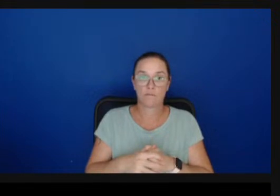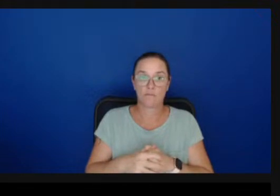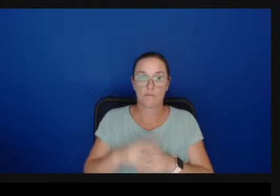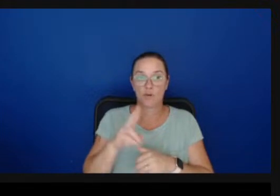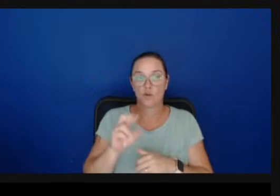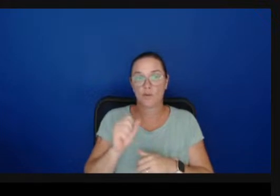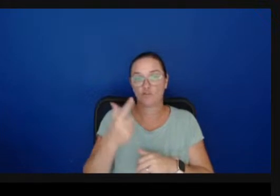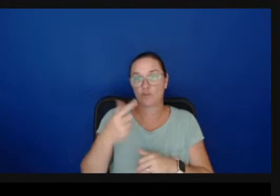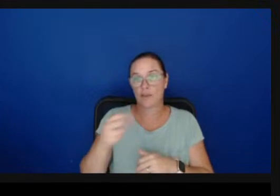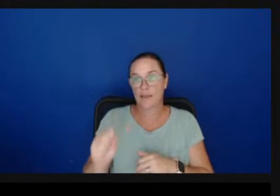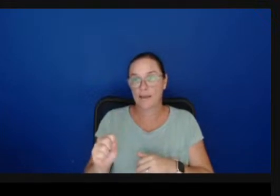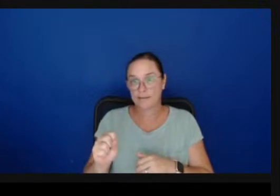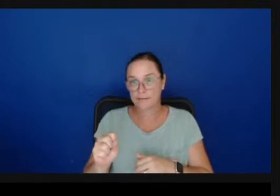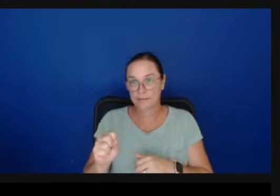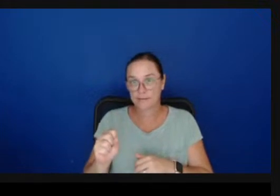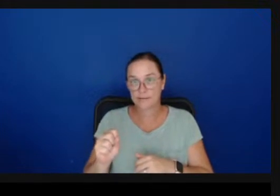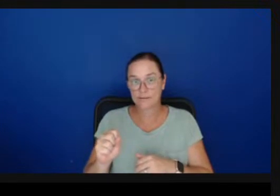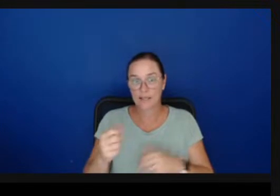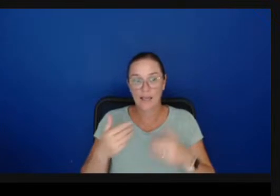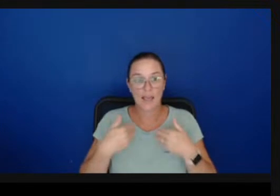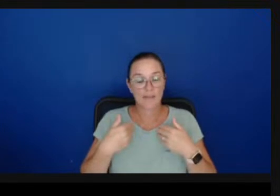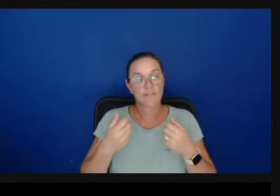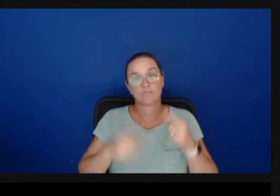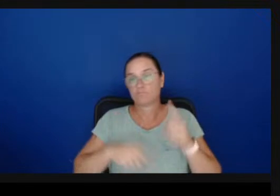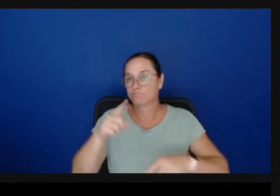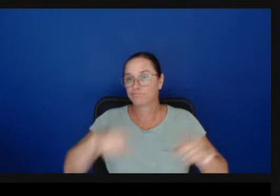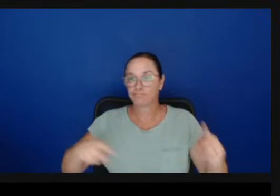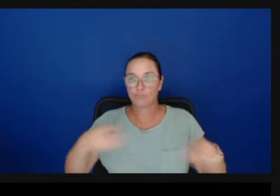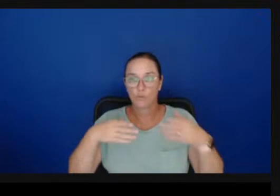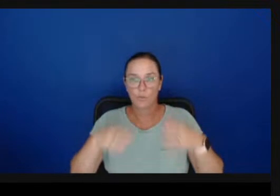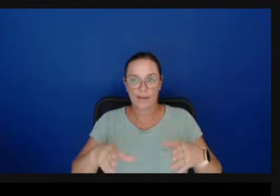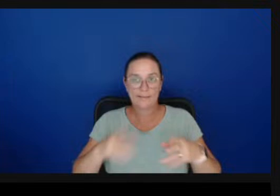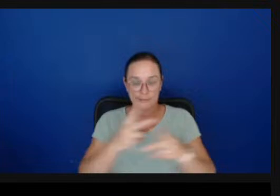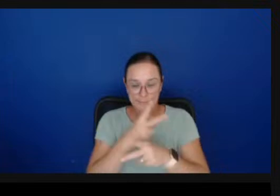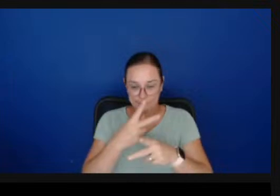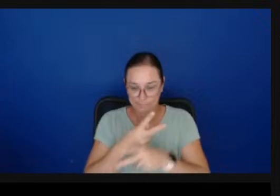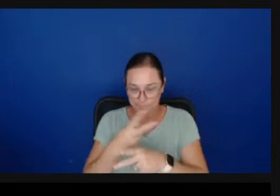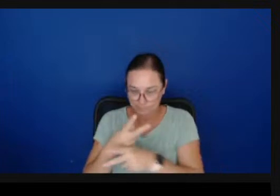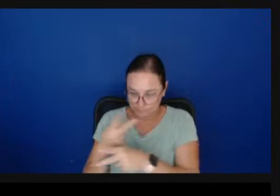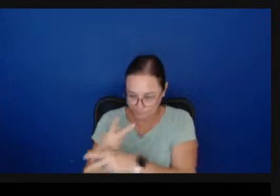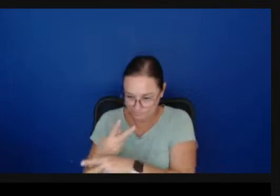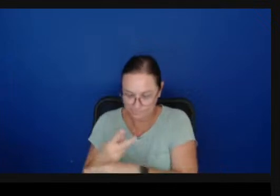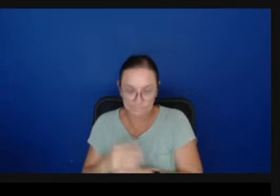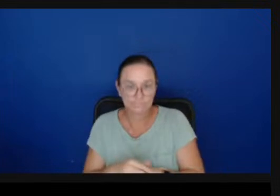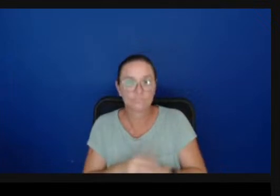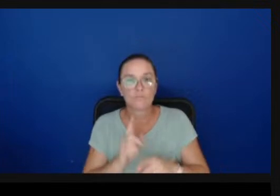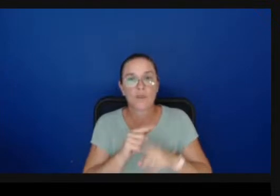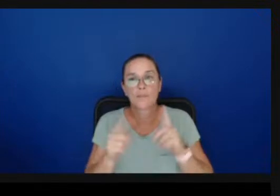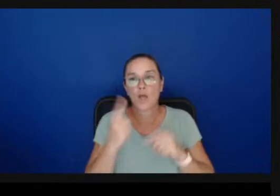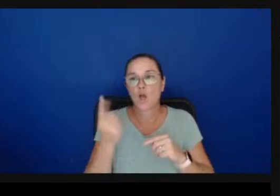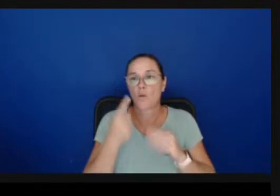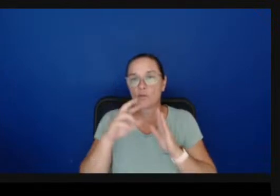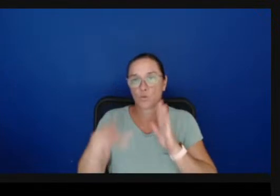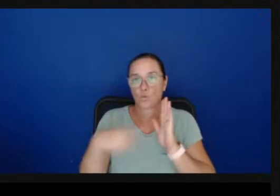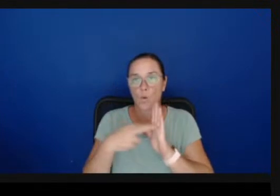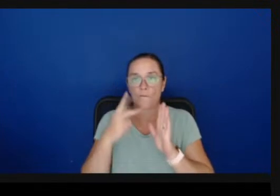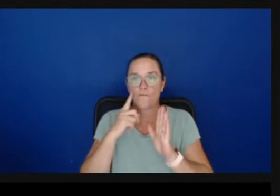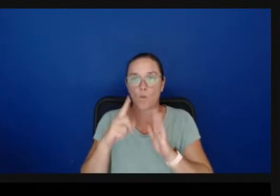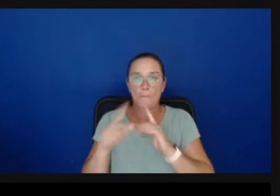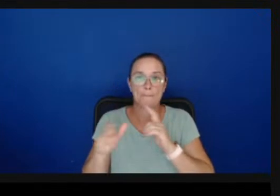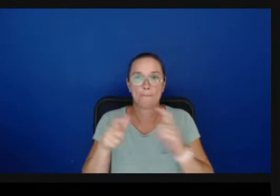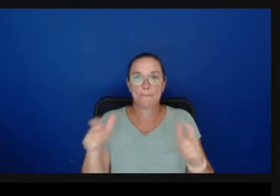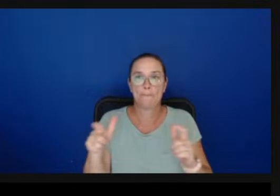USGS has there's all kinds of different ways of doing computing work, but there's always a role for these large